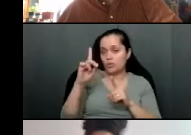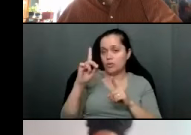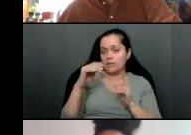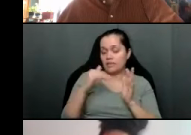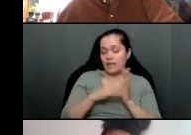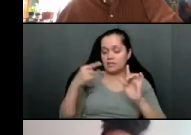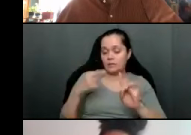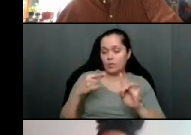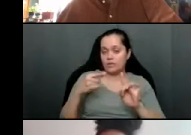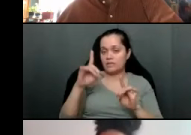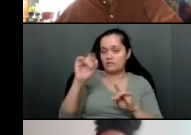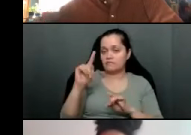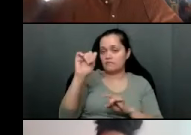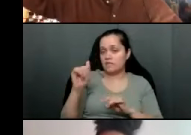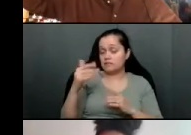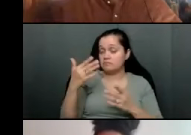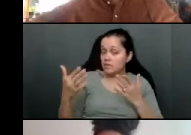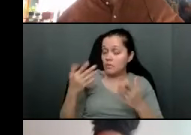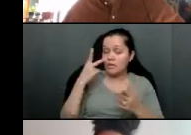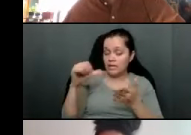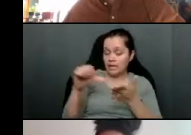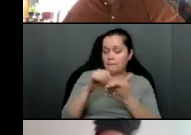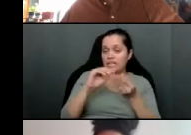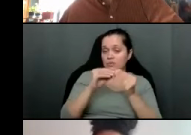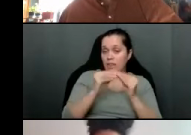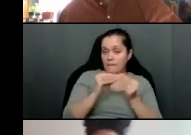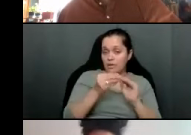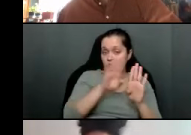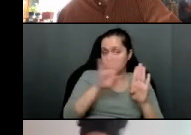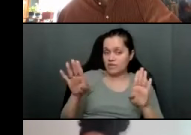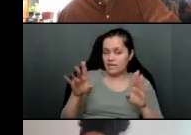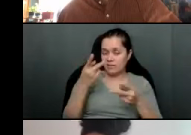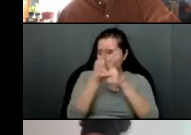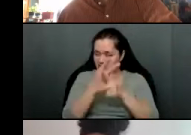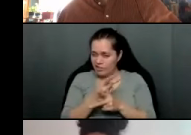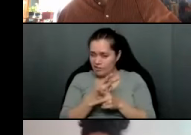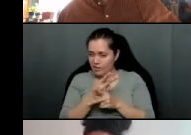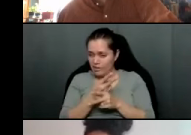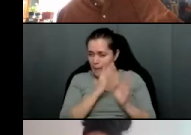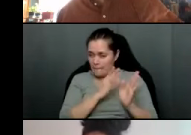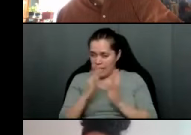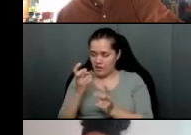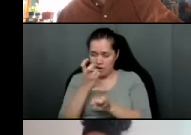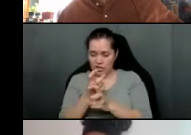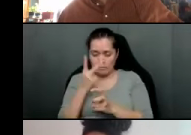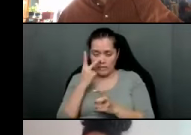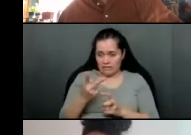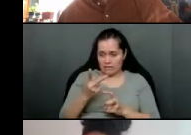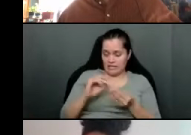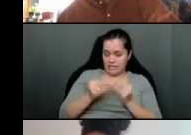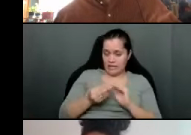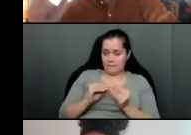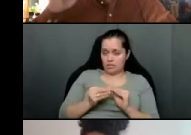data. We could look at a page of numbers and it might be hard to figure out a pattern just by looking at the